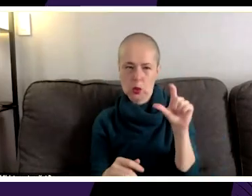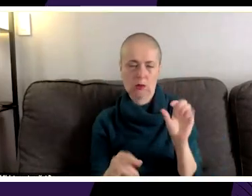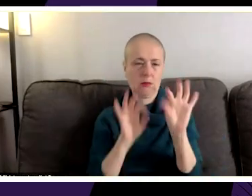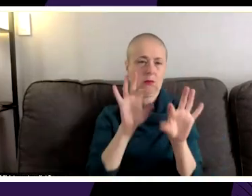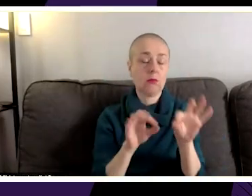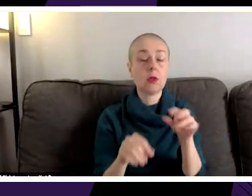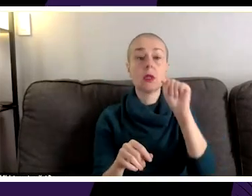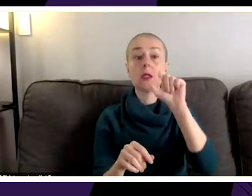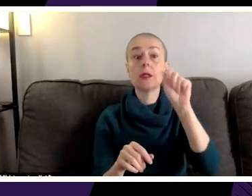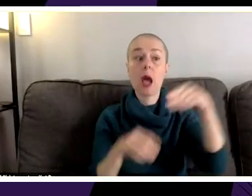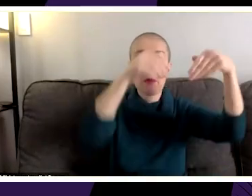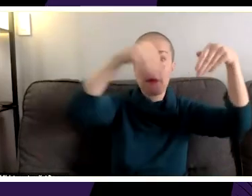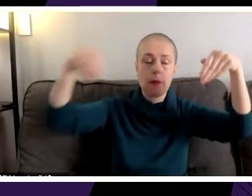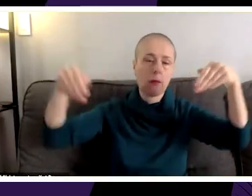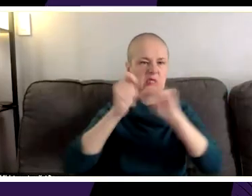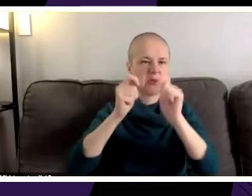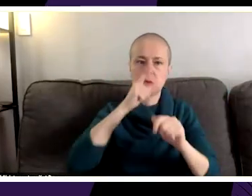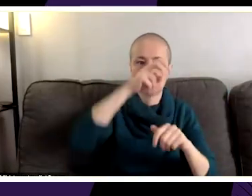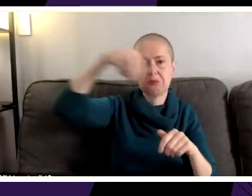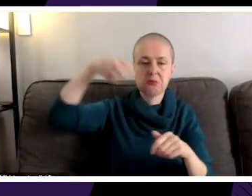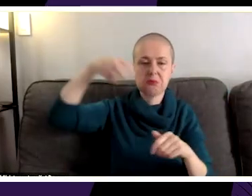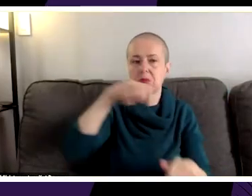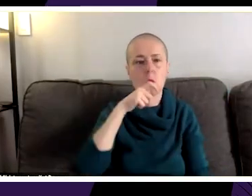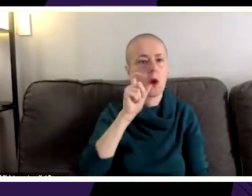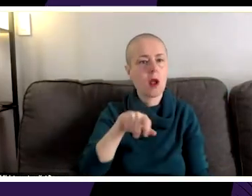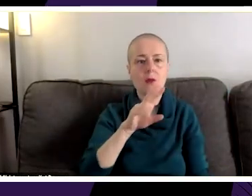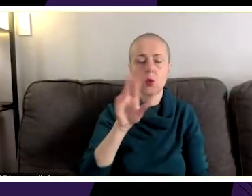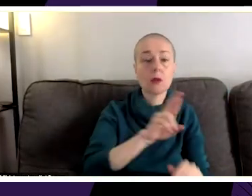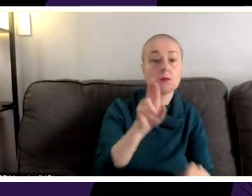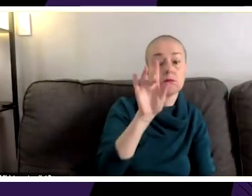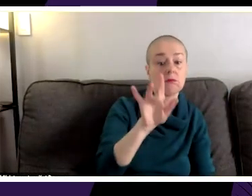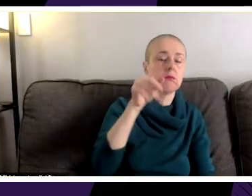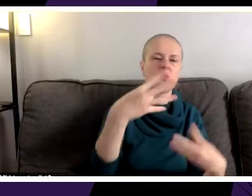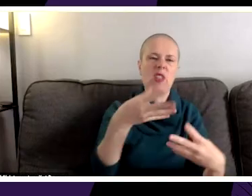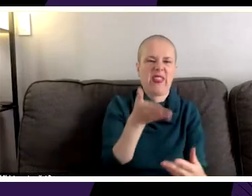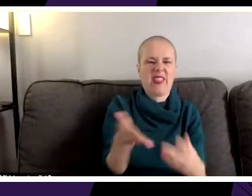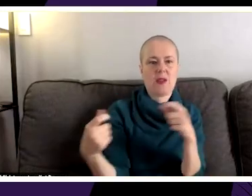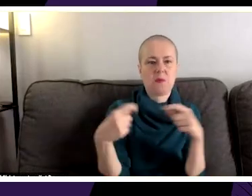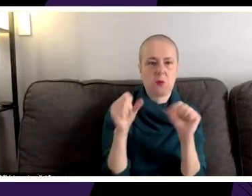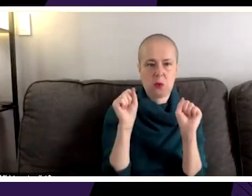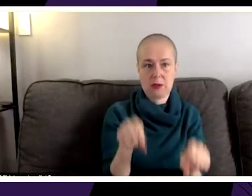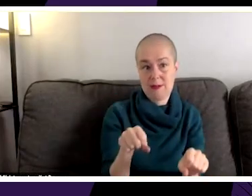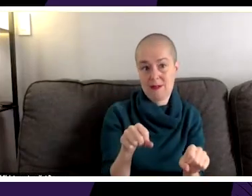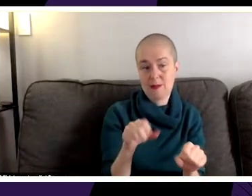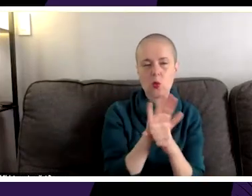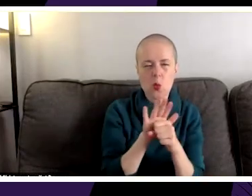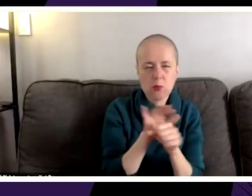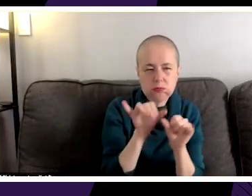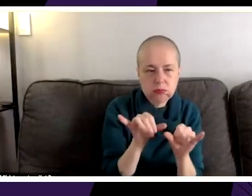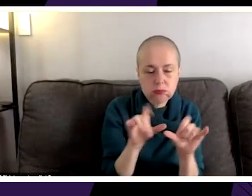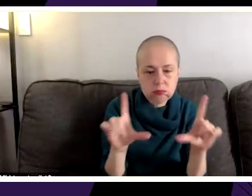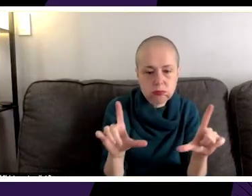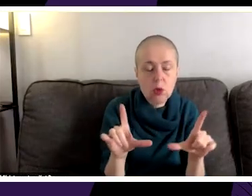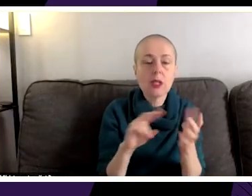just hover on and see a quick description or example right then and there. That also sort of helps you stay in